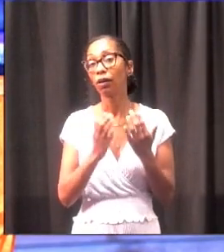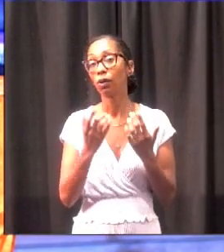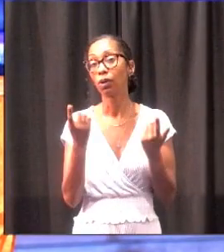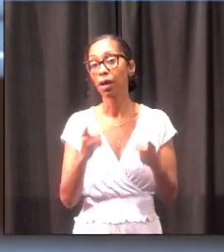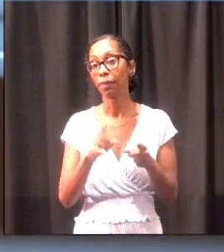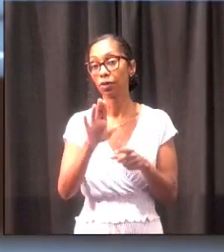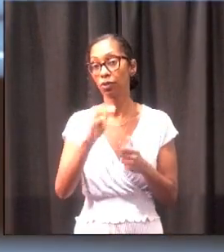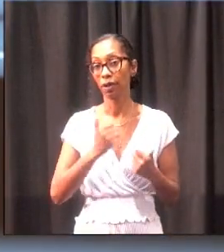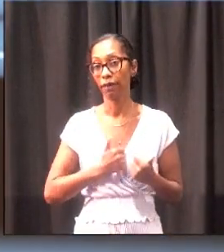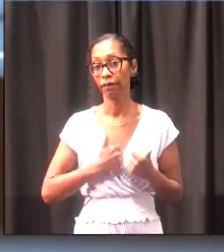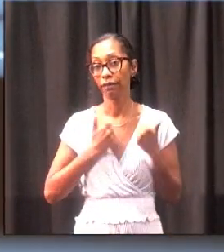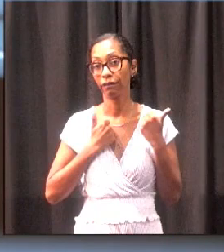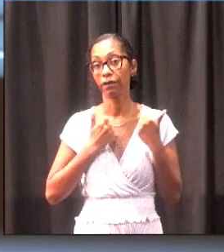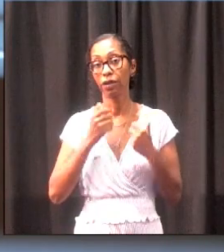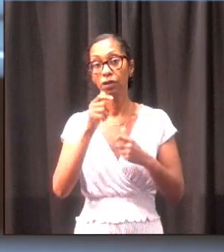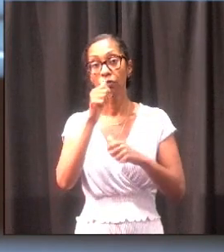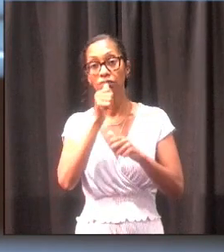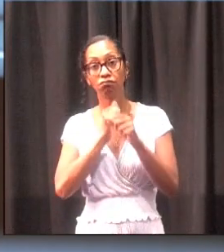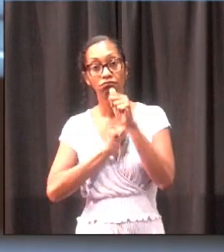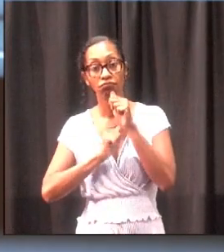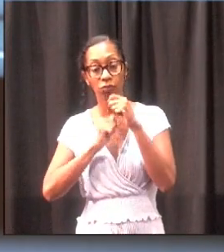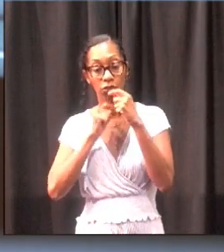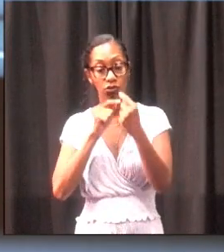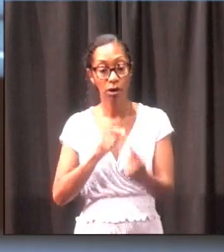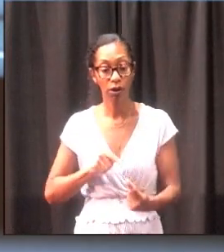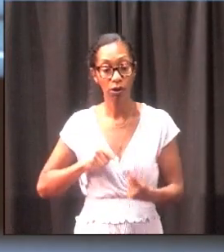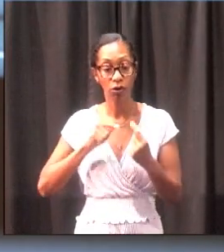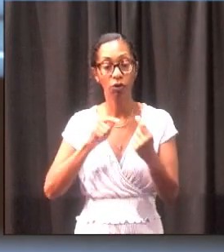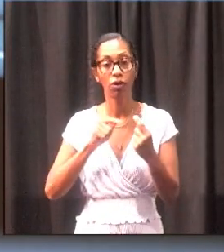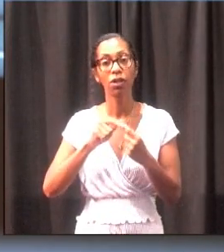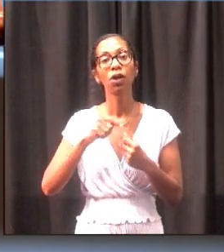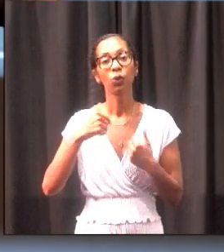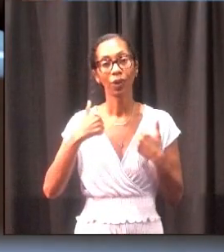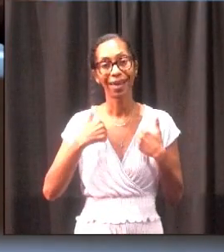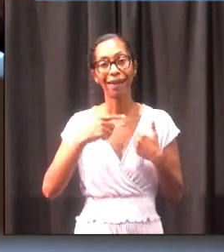we are dealing with or what we will go through, we have a